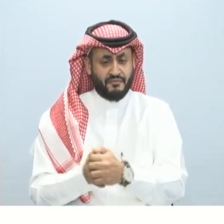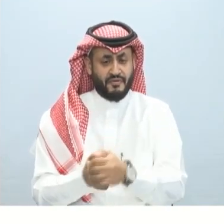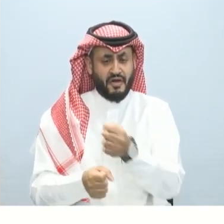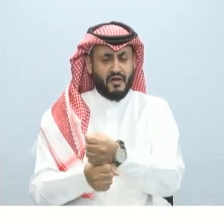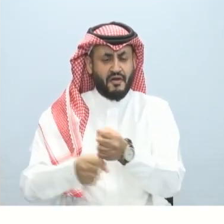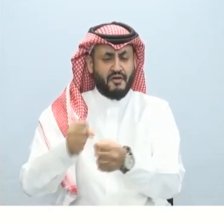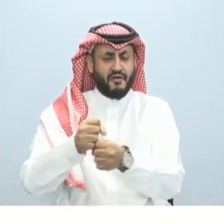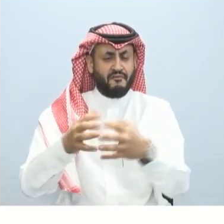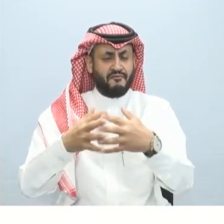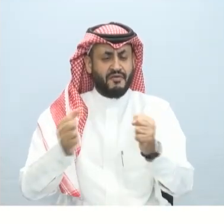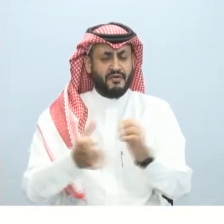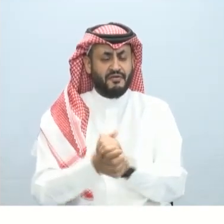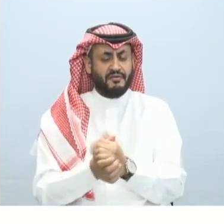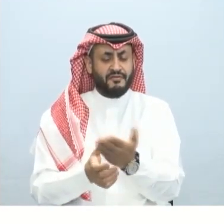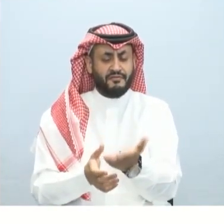lesson.